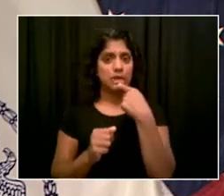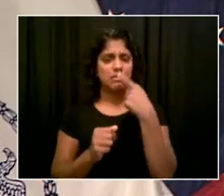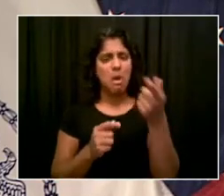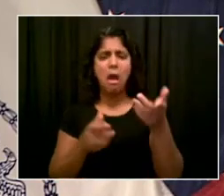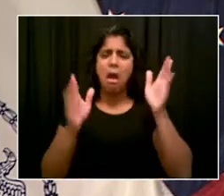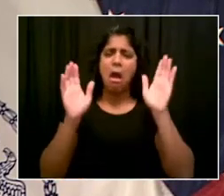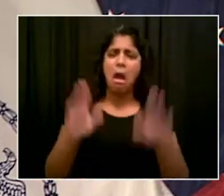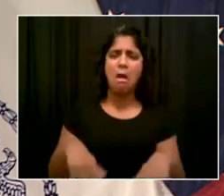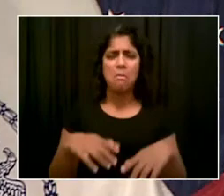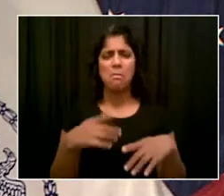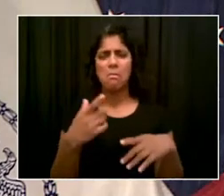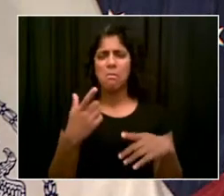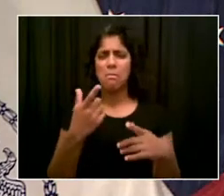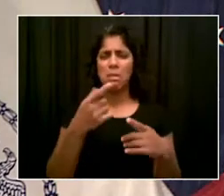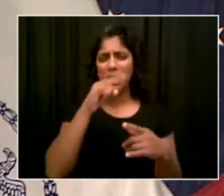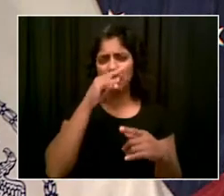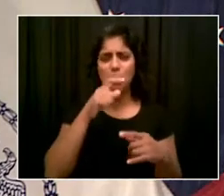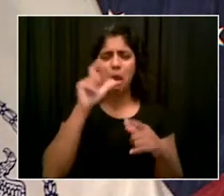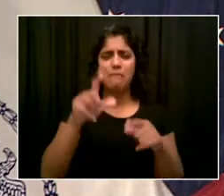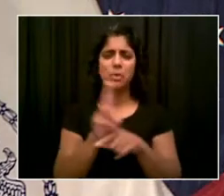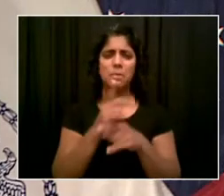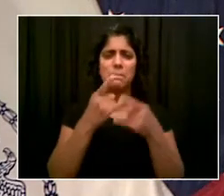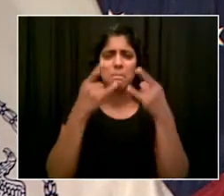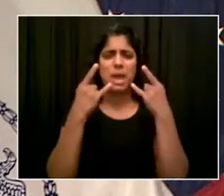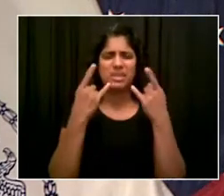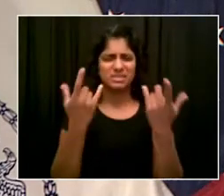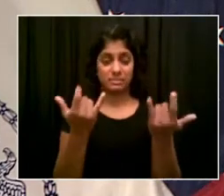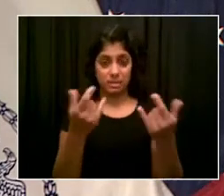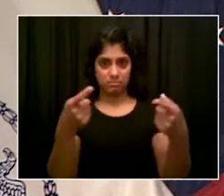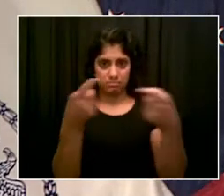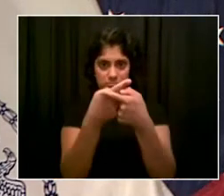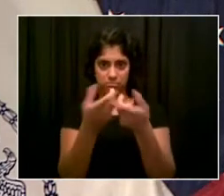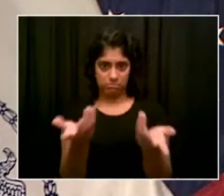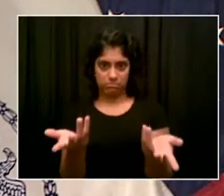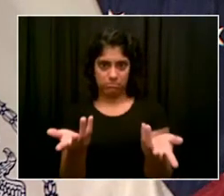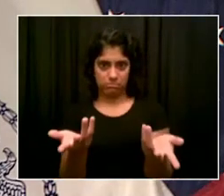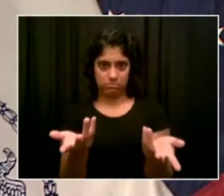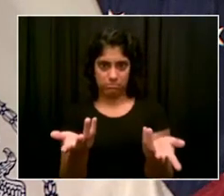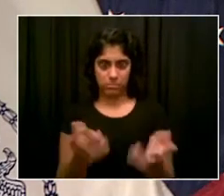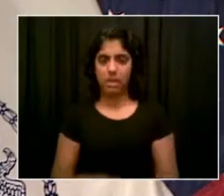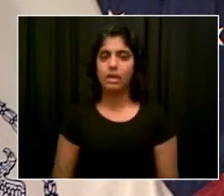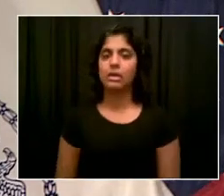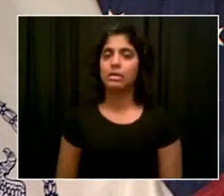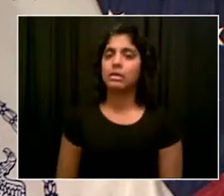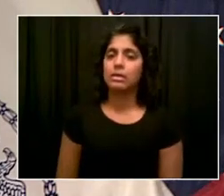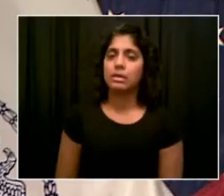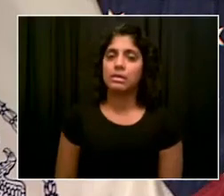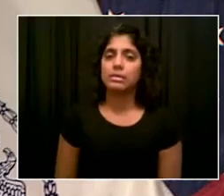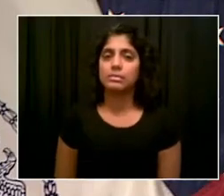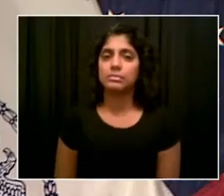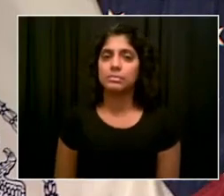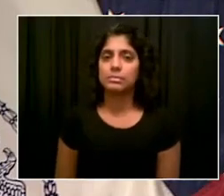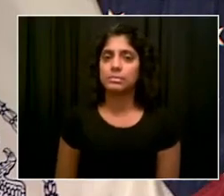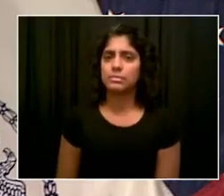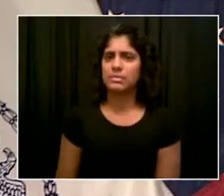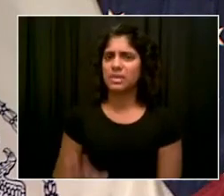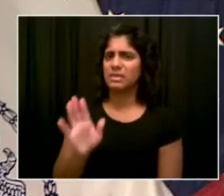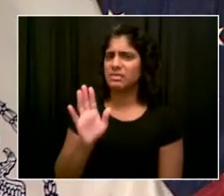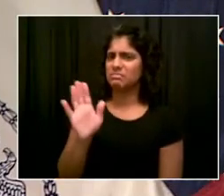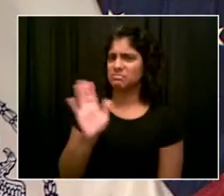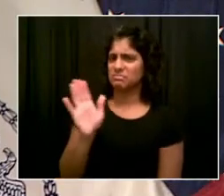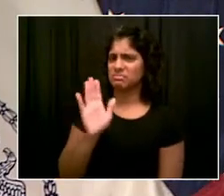schools for the whole school year we just had. We said for months and months, kids will be wearing masks in the new school year.